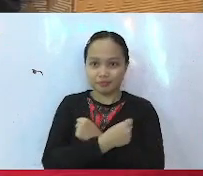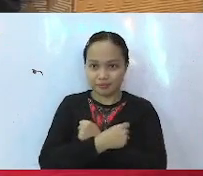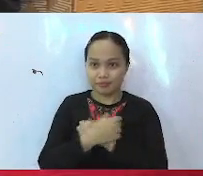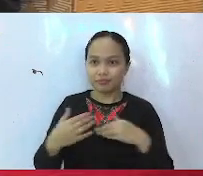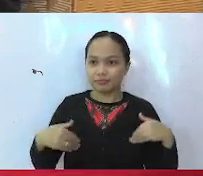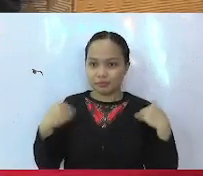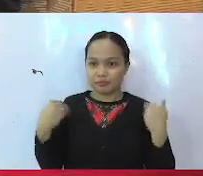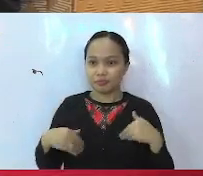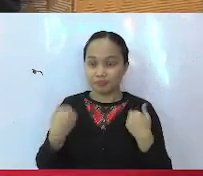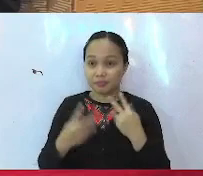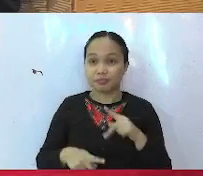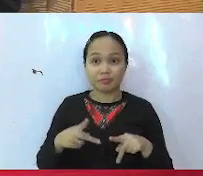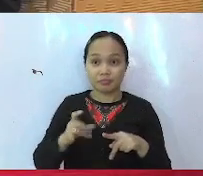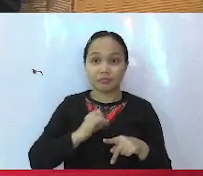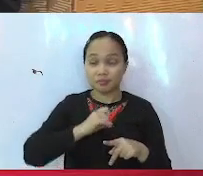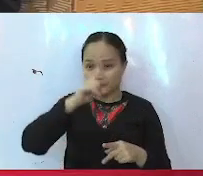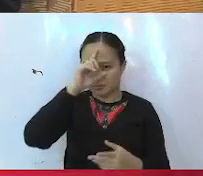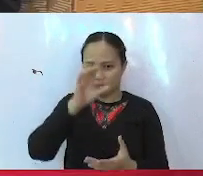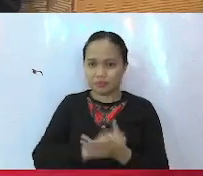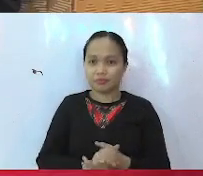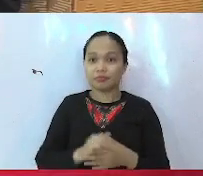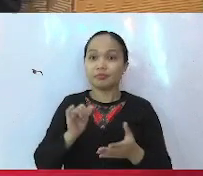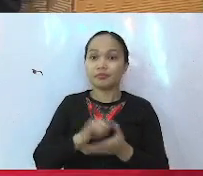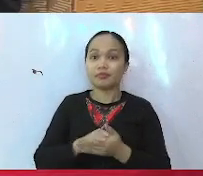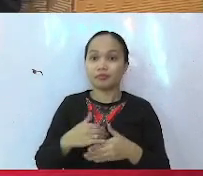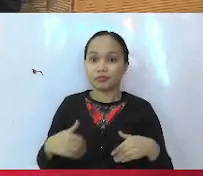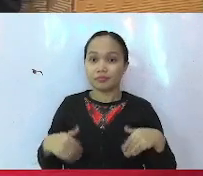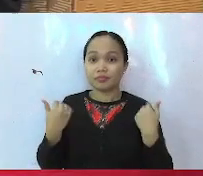people. I believe that young people